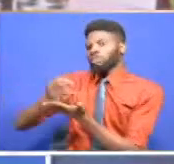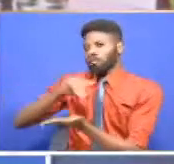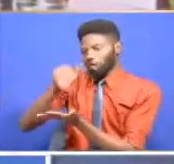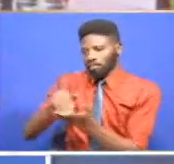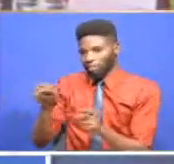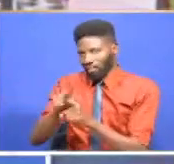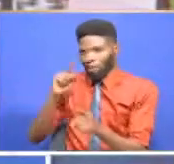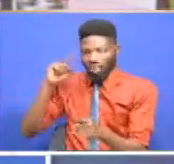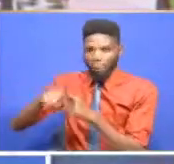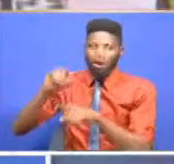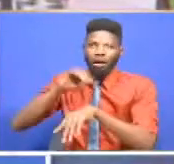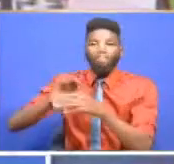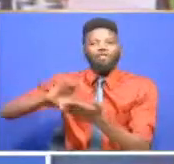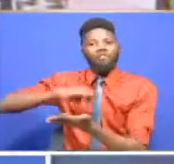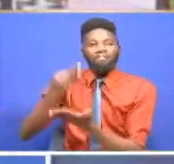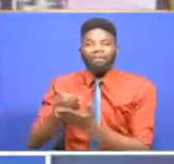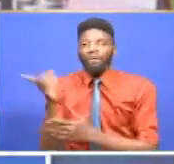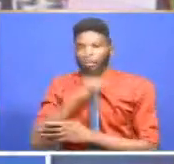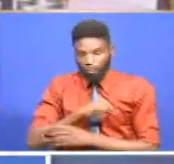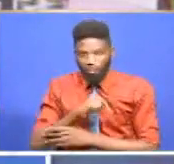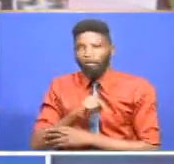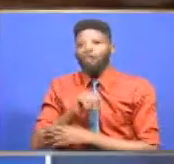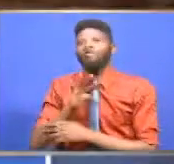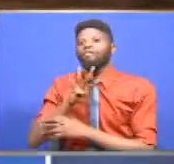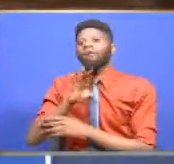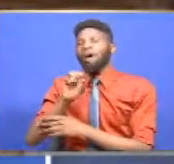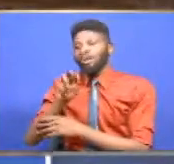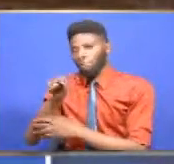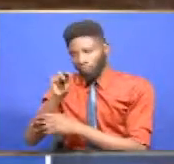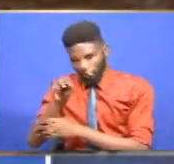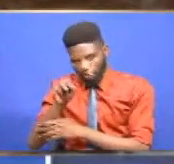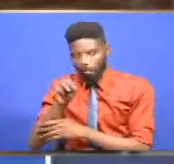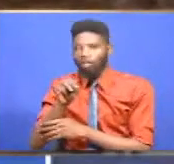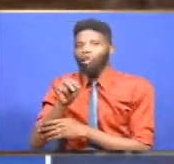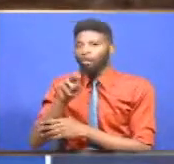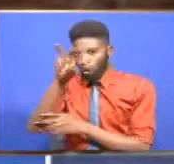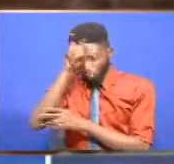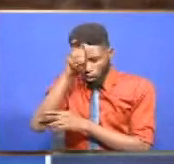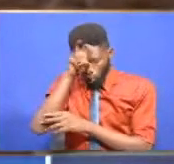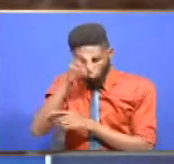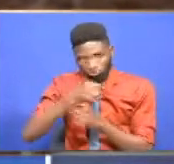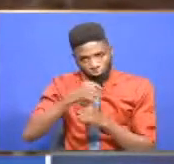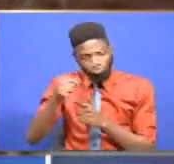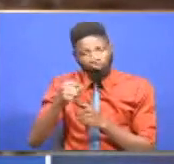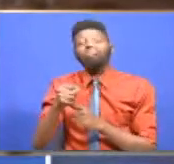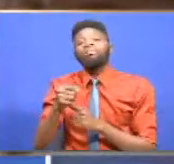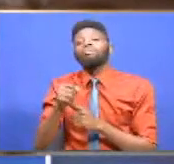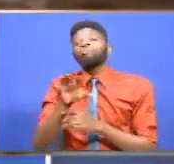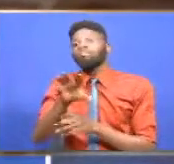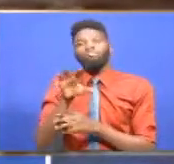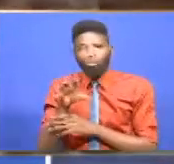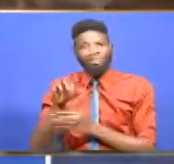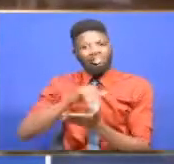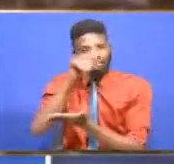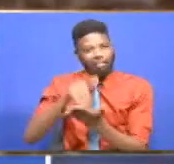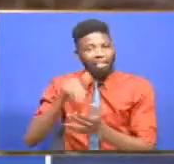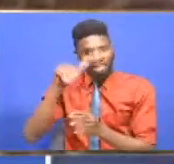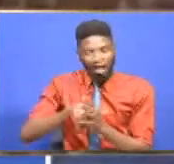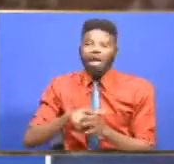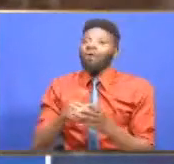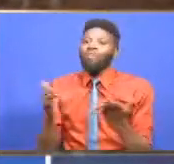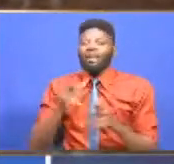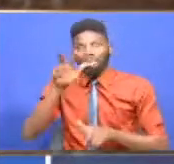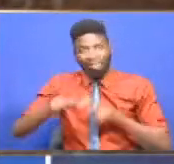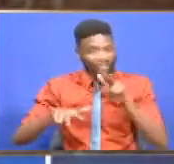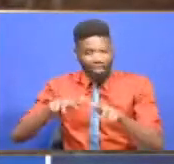complete construction of the 400 million shillings goat artificial insemination production center at Ahiti Doba in Kirinyaga County, which is first of